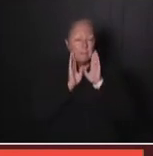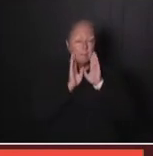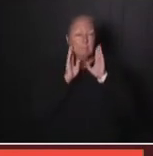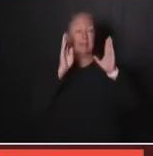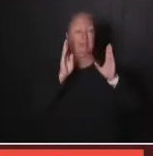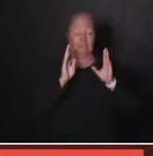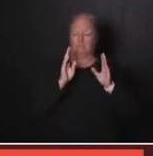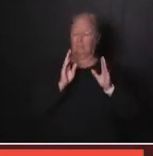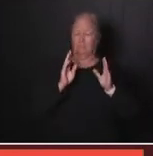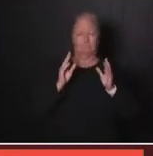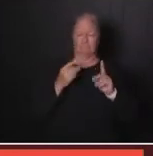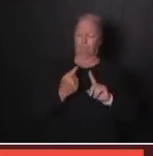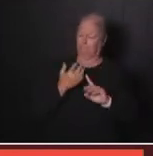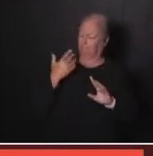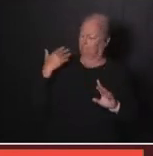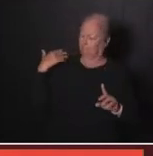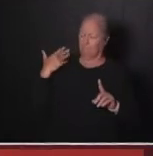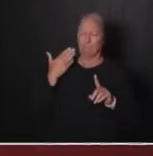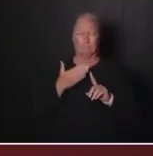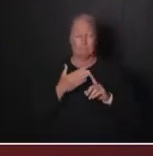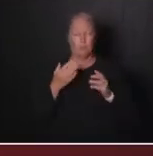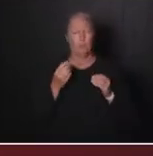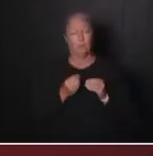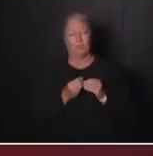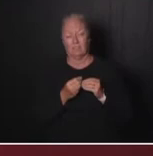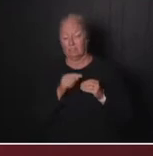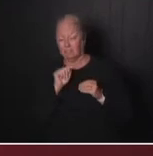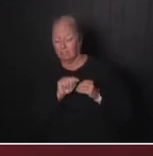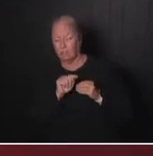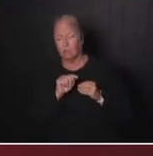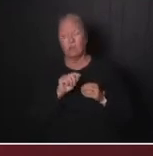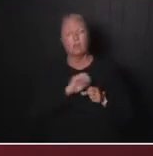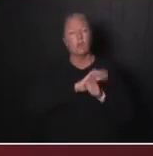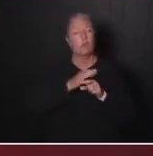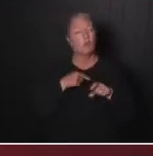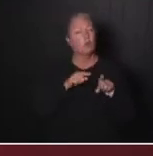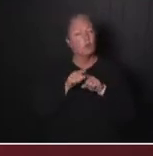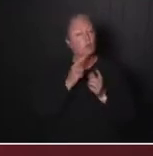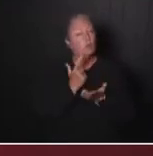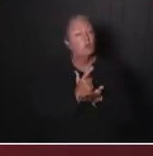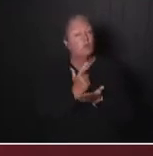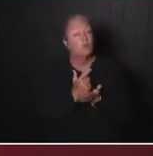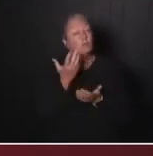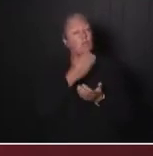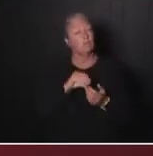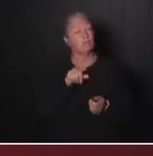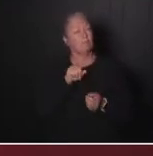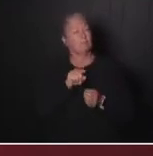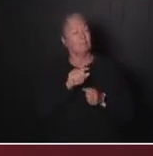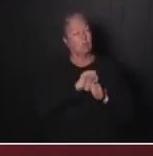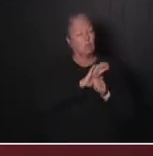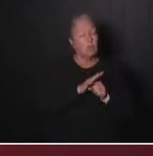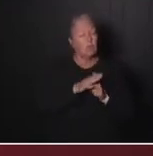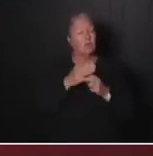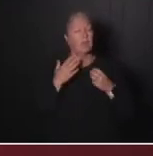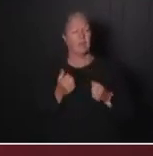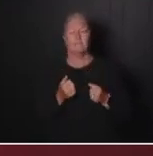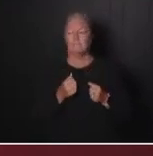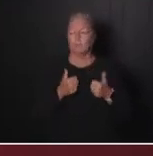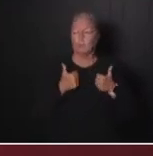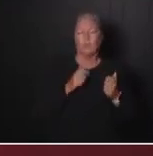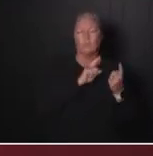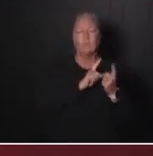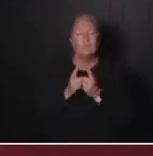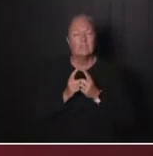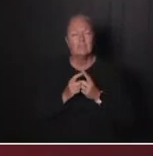history with the end of COVID. And, you know, we've learned a lot during COVID and a lot of good things about our country, people